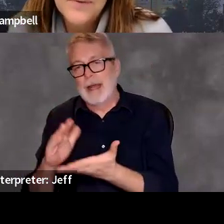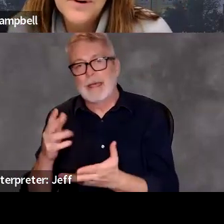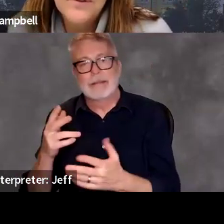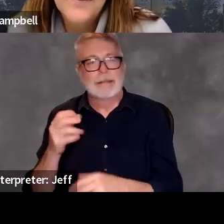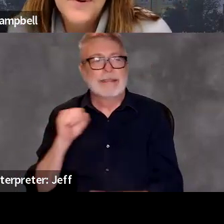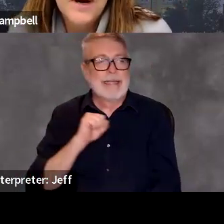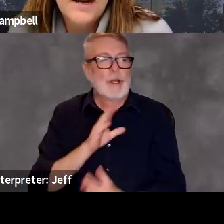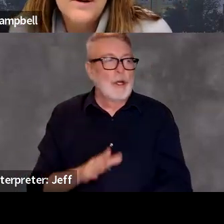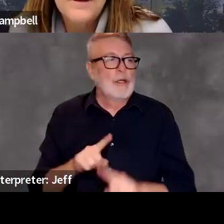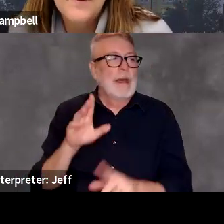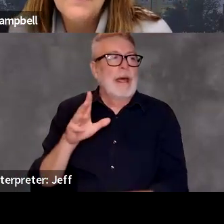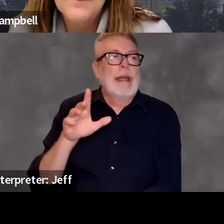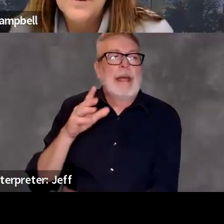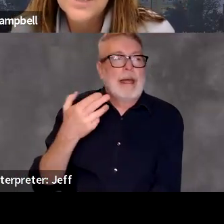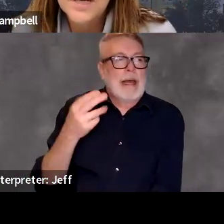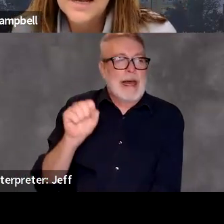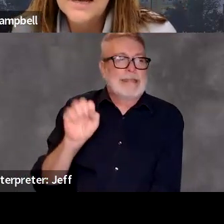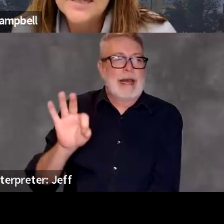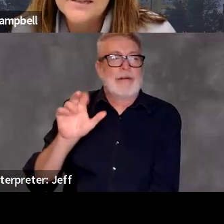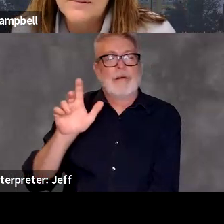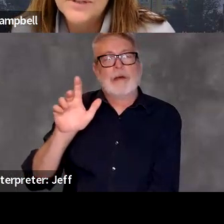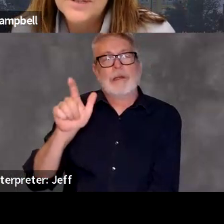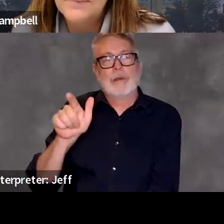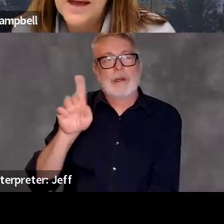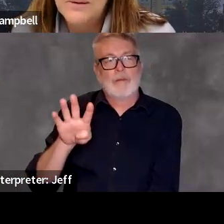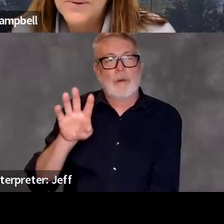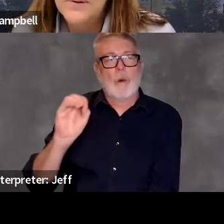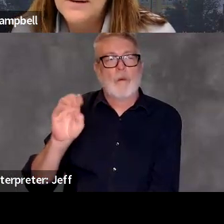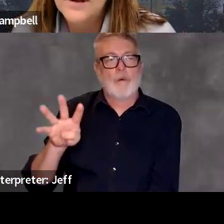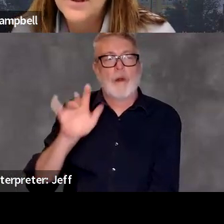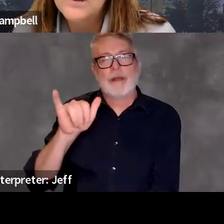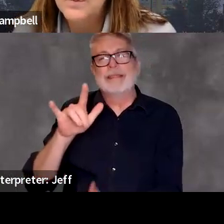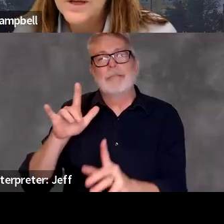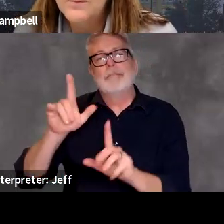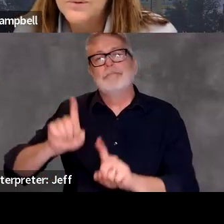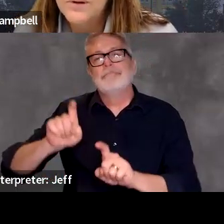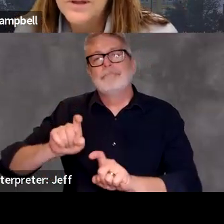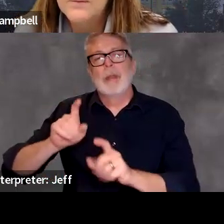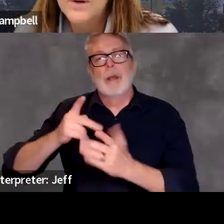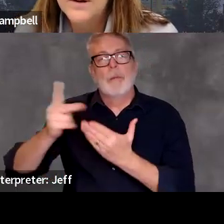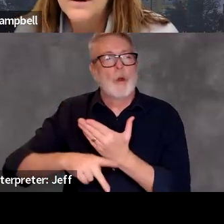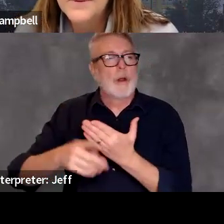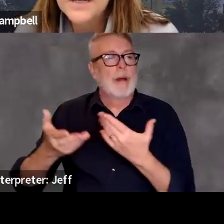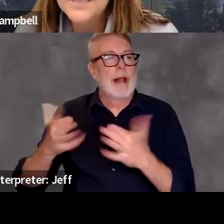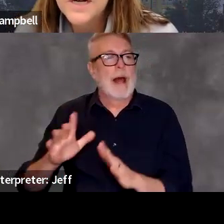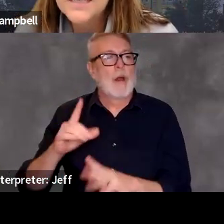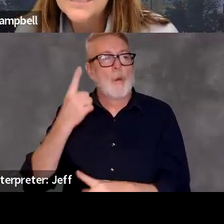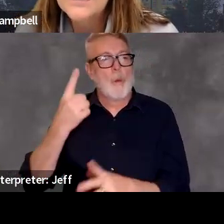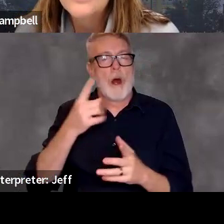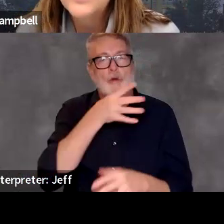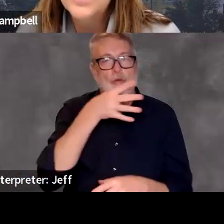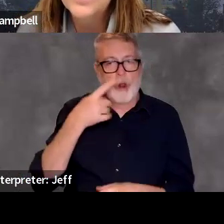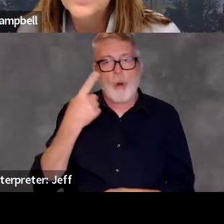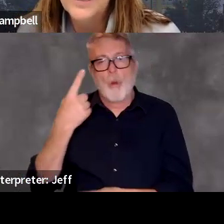File 2404, I know people have been watching. It establishes a pilot program that allows one rural and one urban